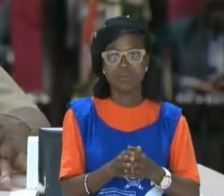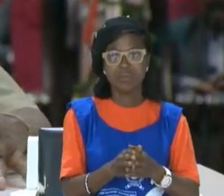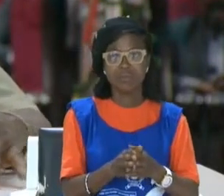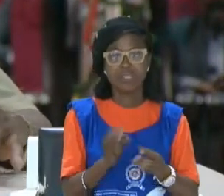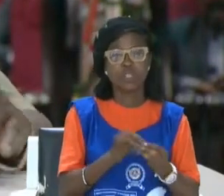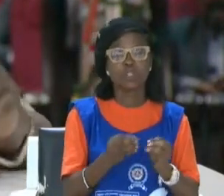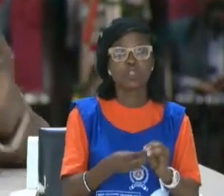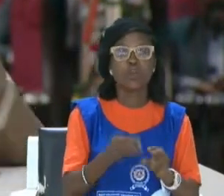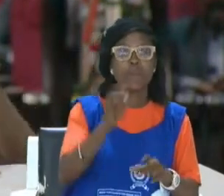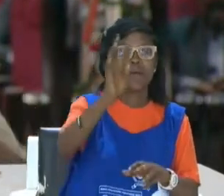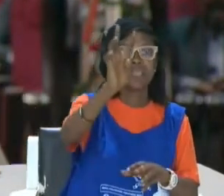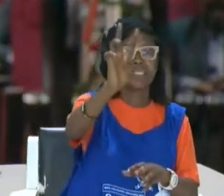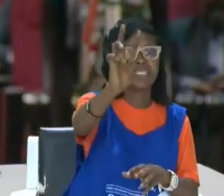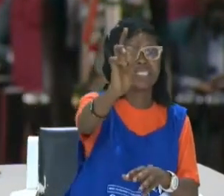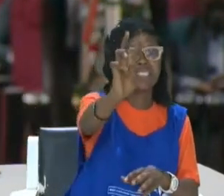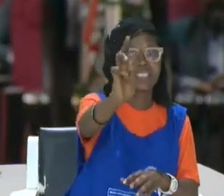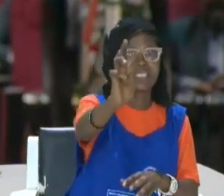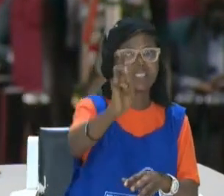Number six,